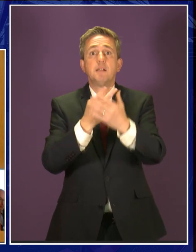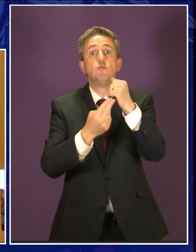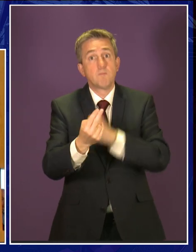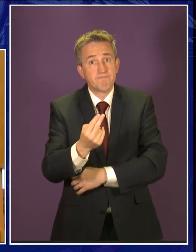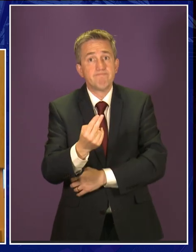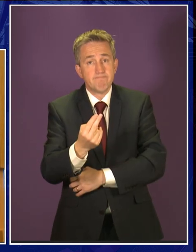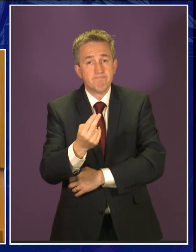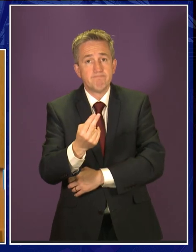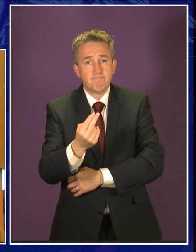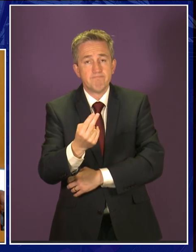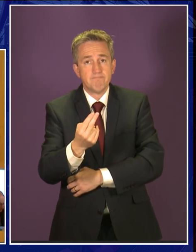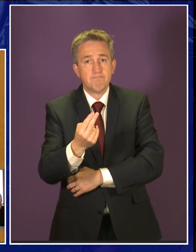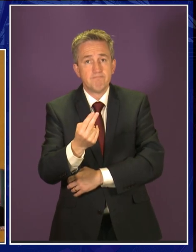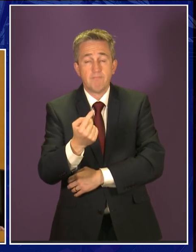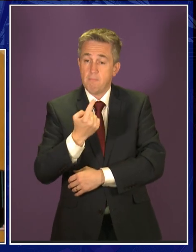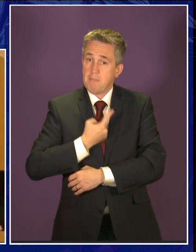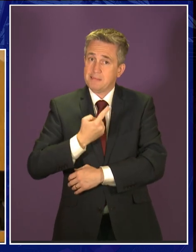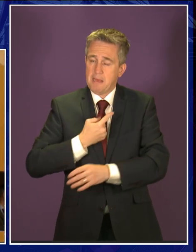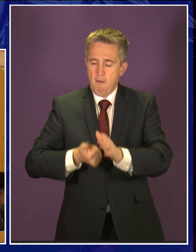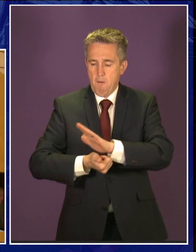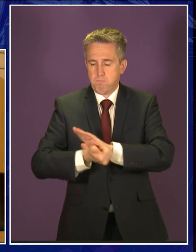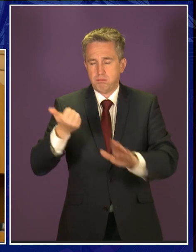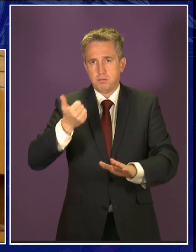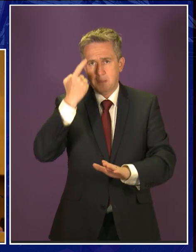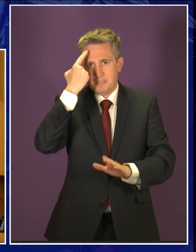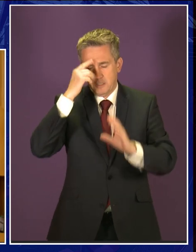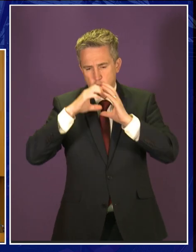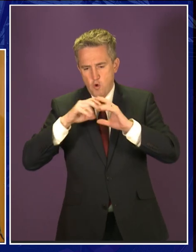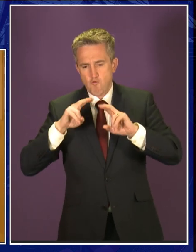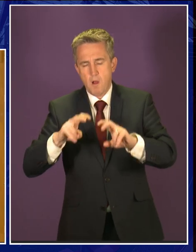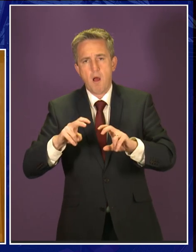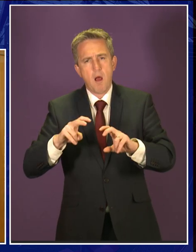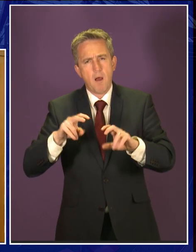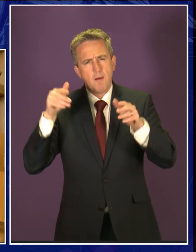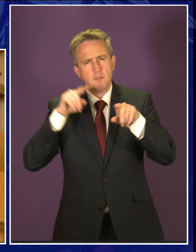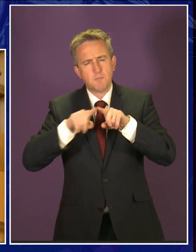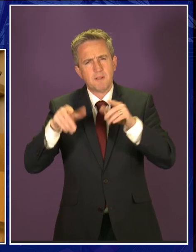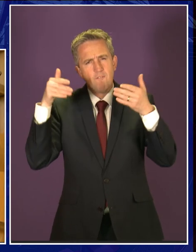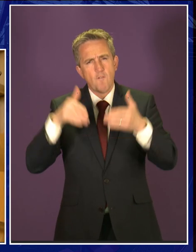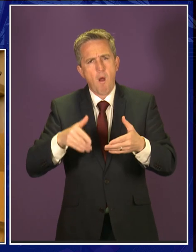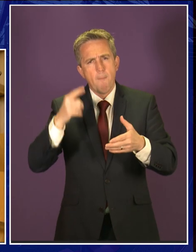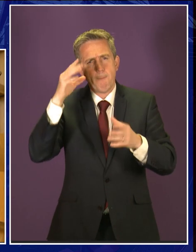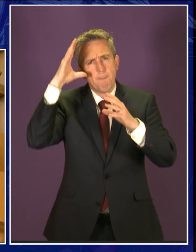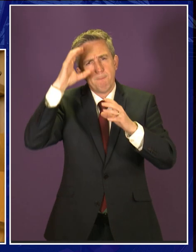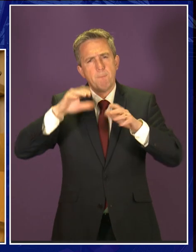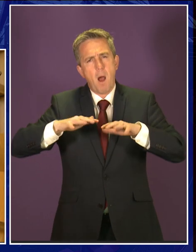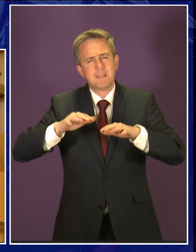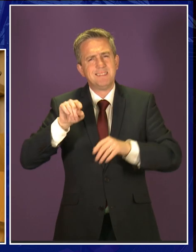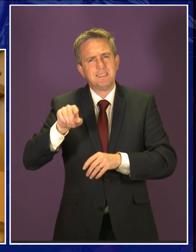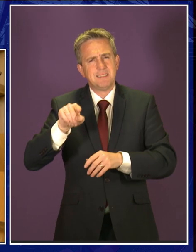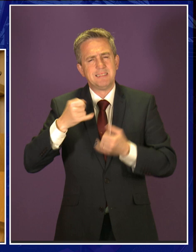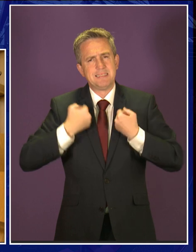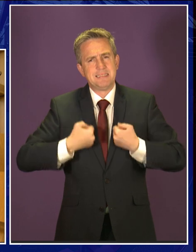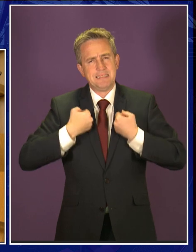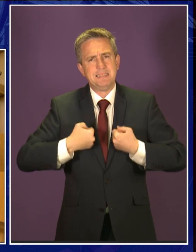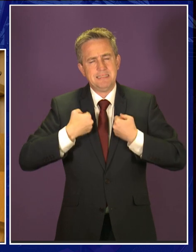inseparable. And for me as a neurologist, specialized in one particular condition called Parkinson's disease, it is really fascinating